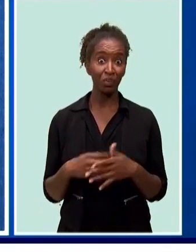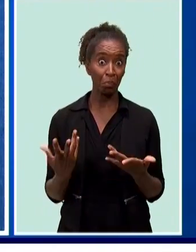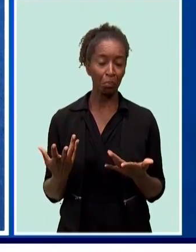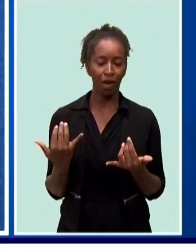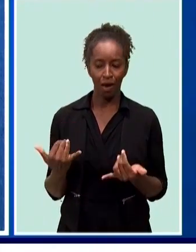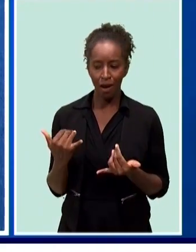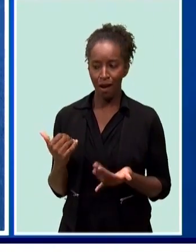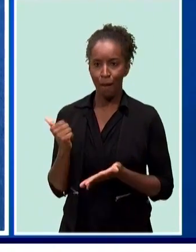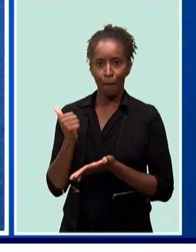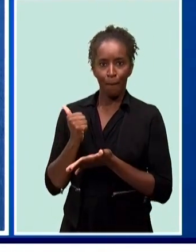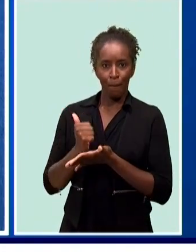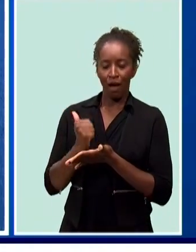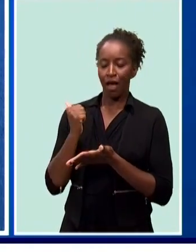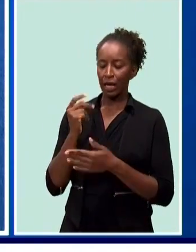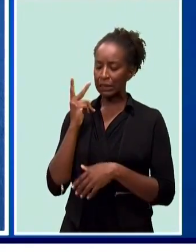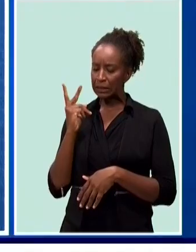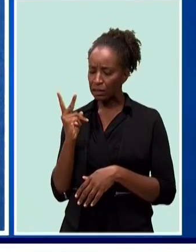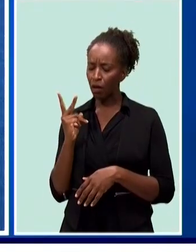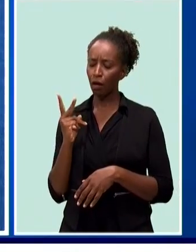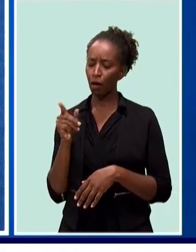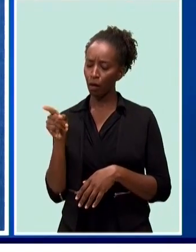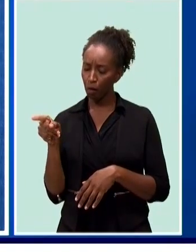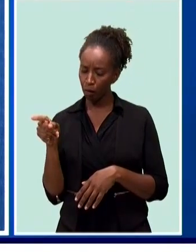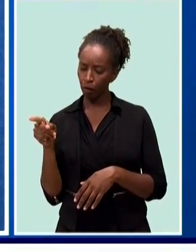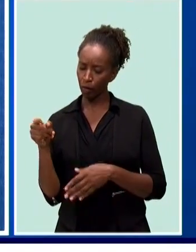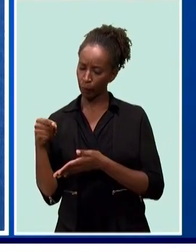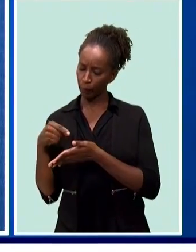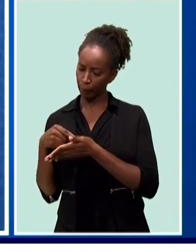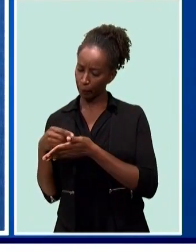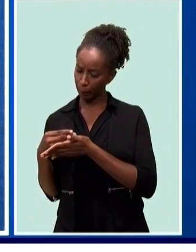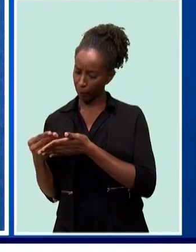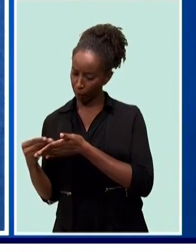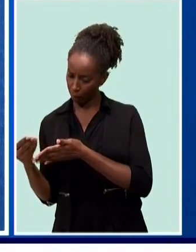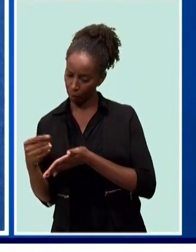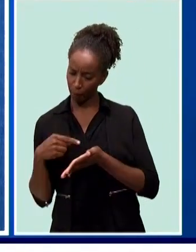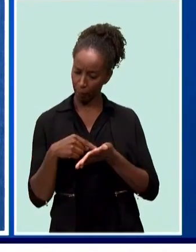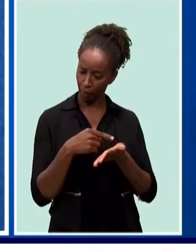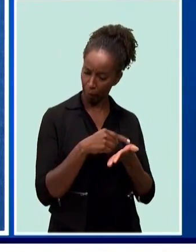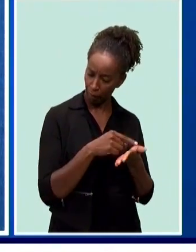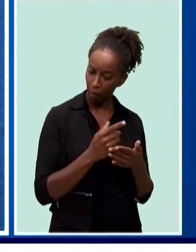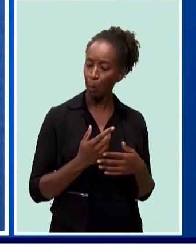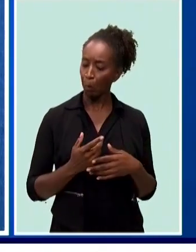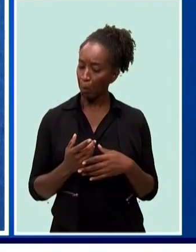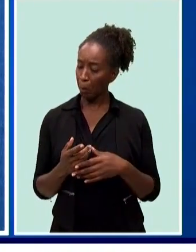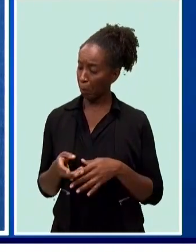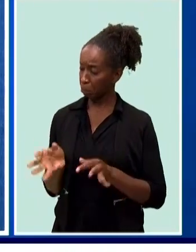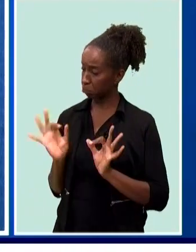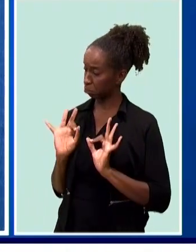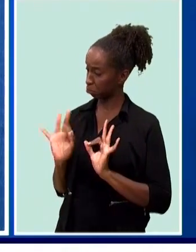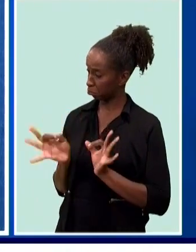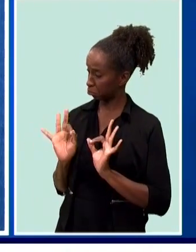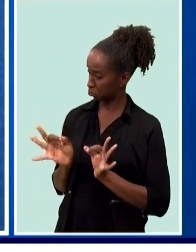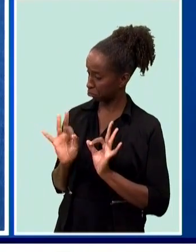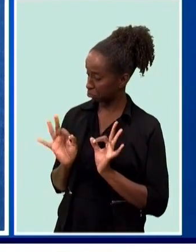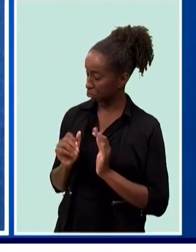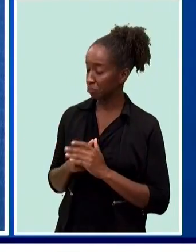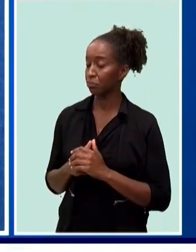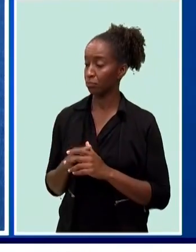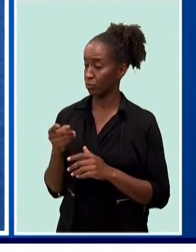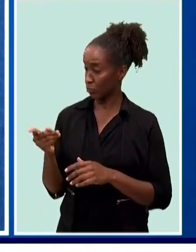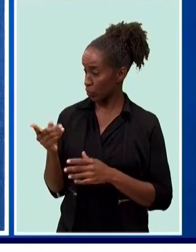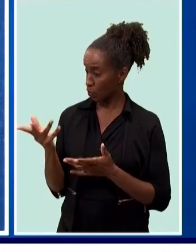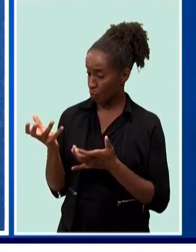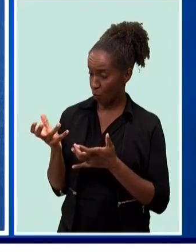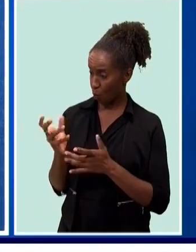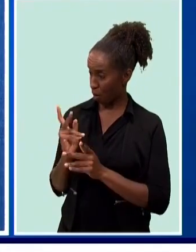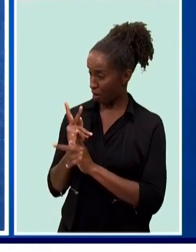bank can now have its own record to say, look, I have confidence in how you perform in STAR. I want to make sure that if you're coming to me and say you want a